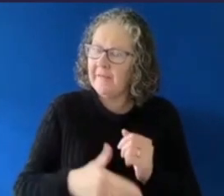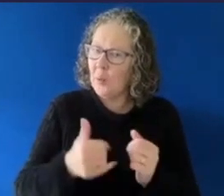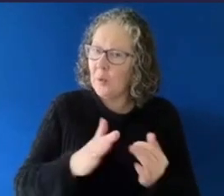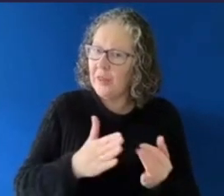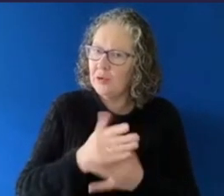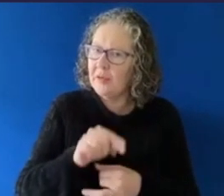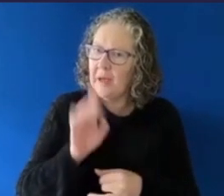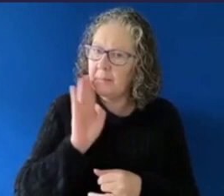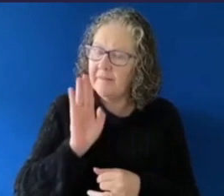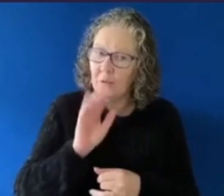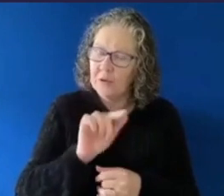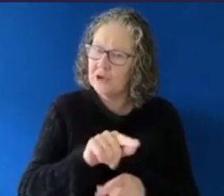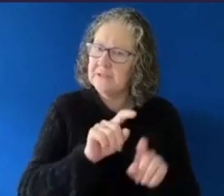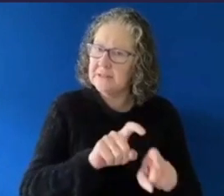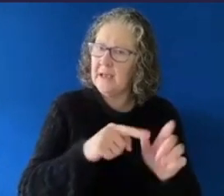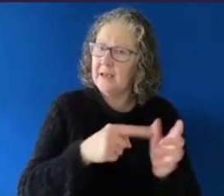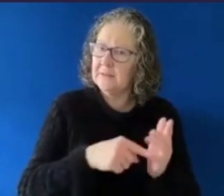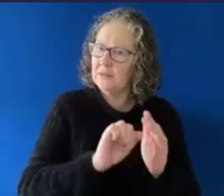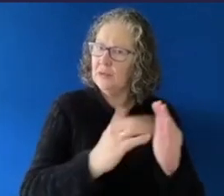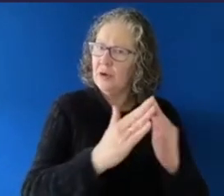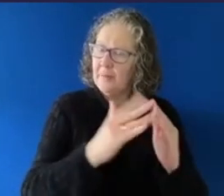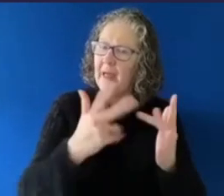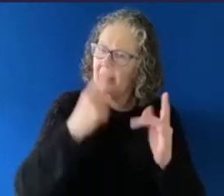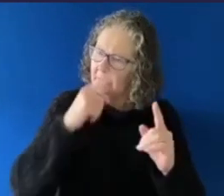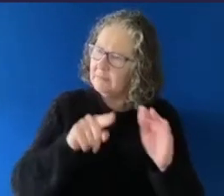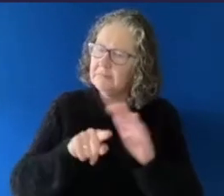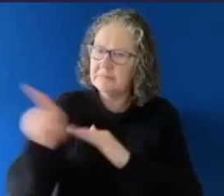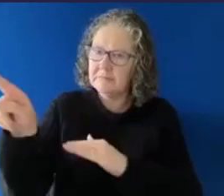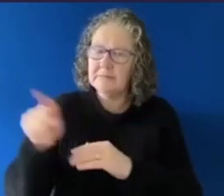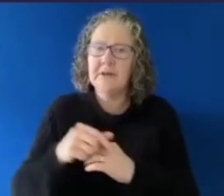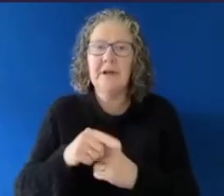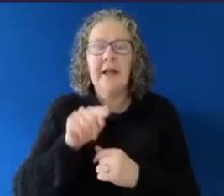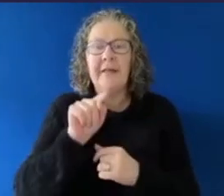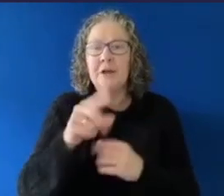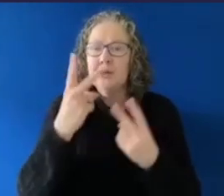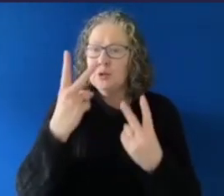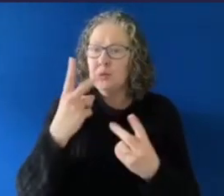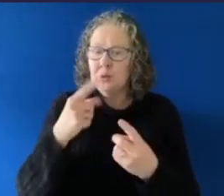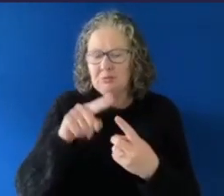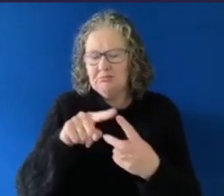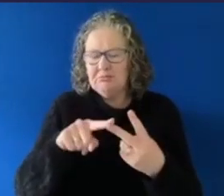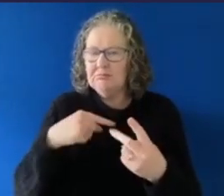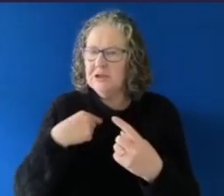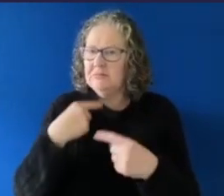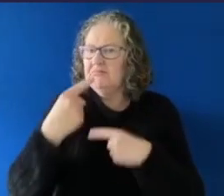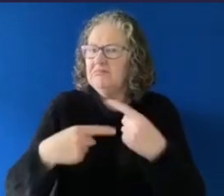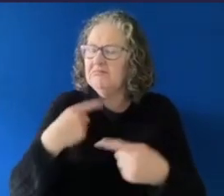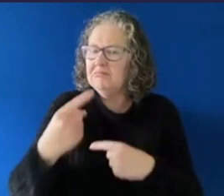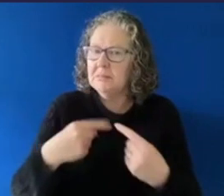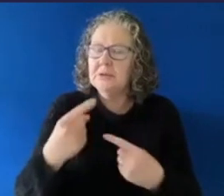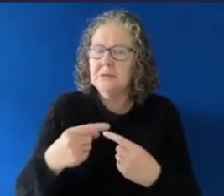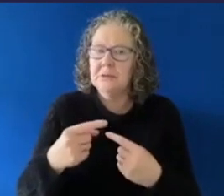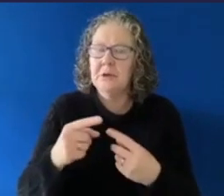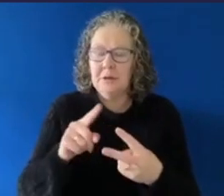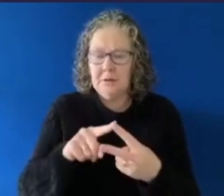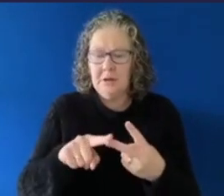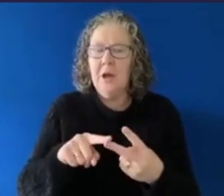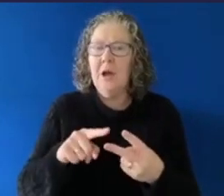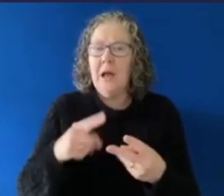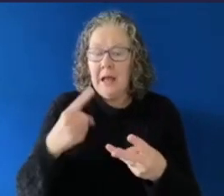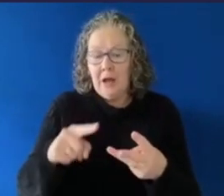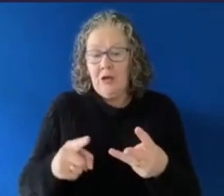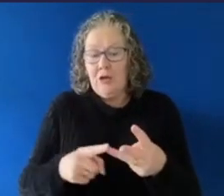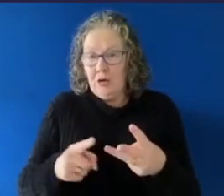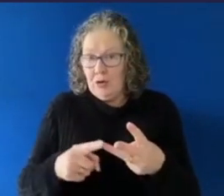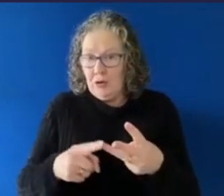So this brings us to, these are two illustrations of, a third point that's really, really